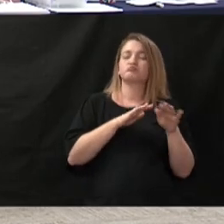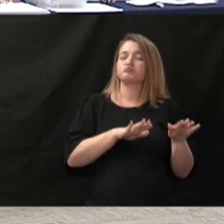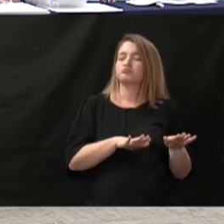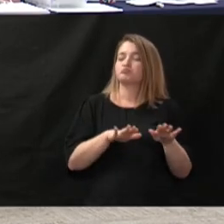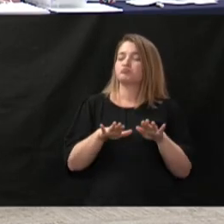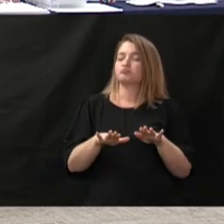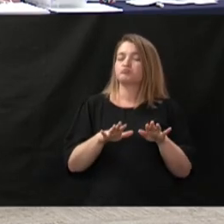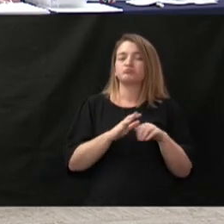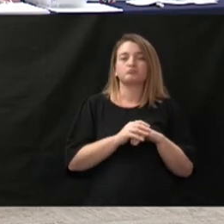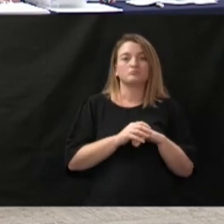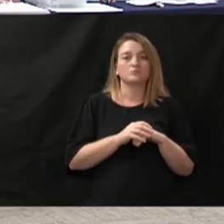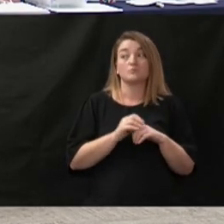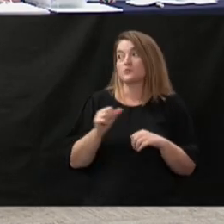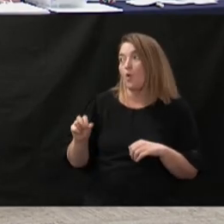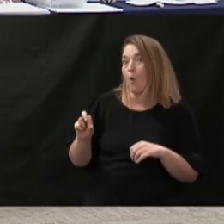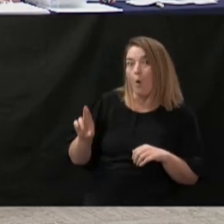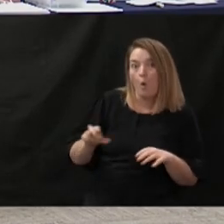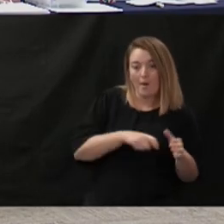Okay.